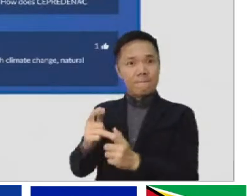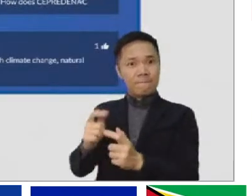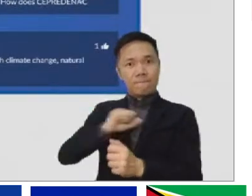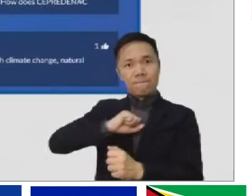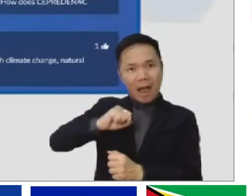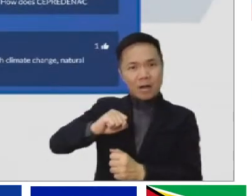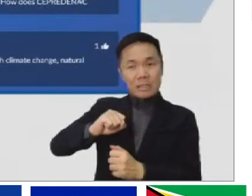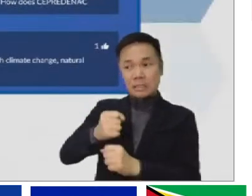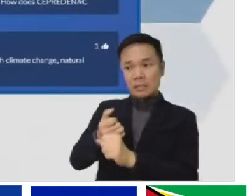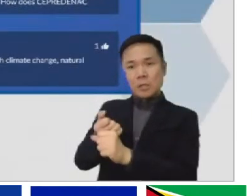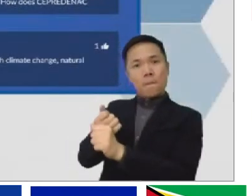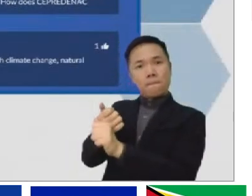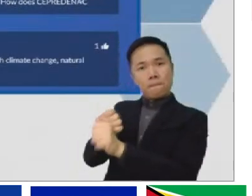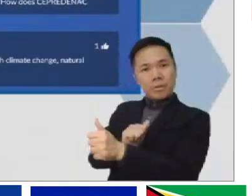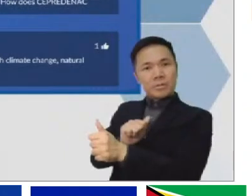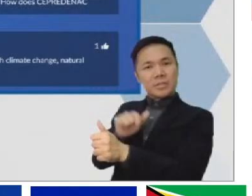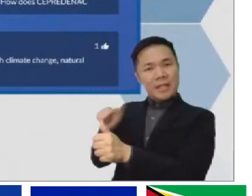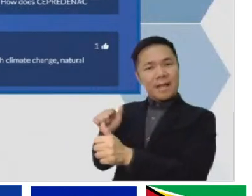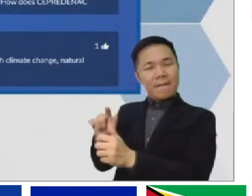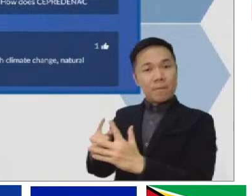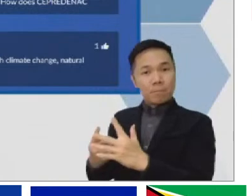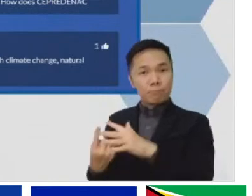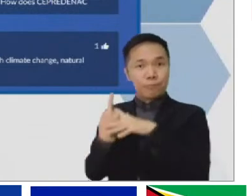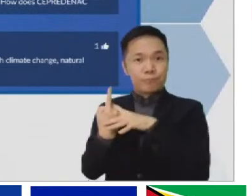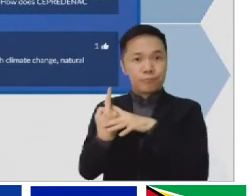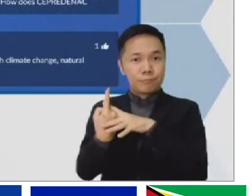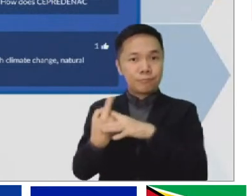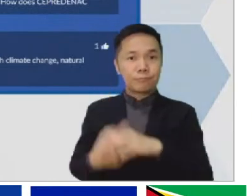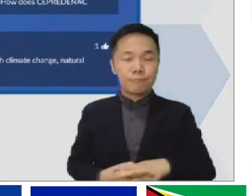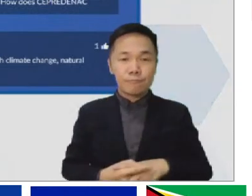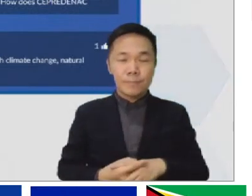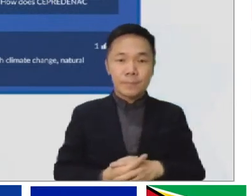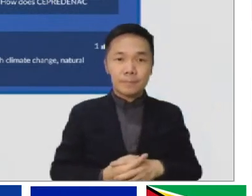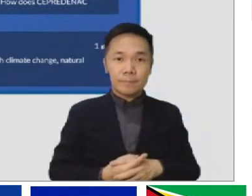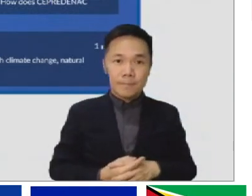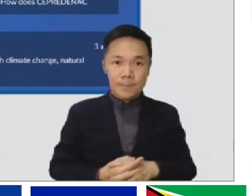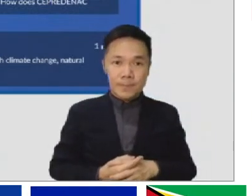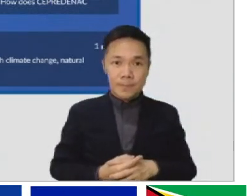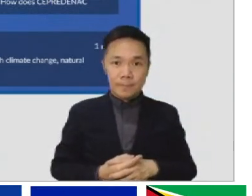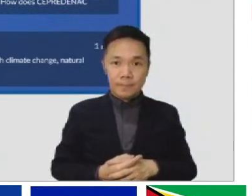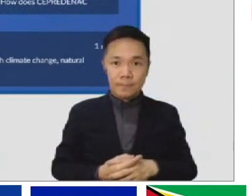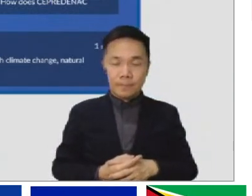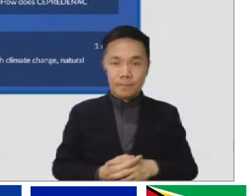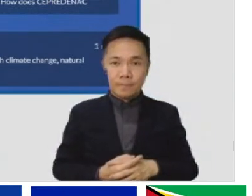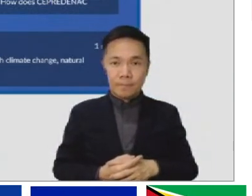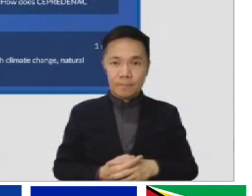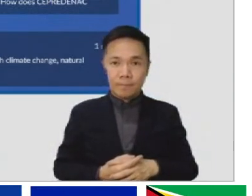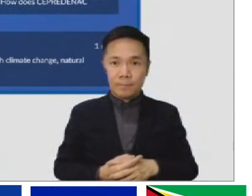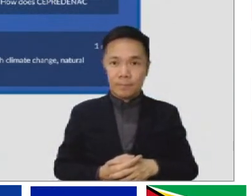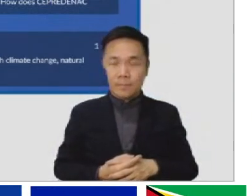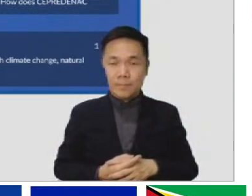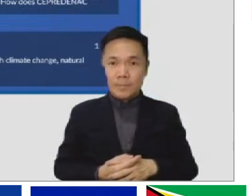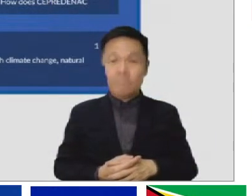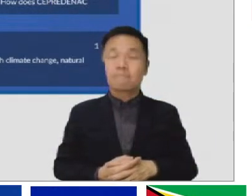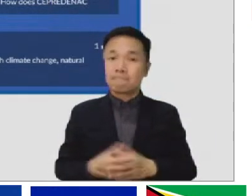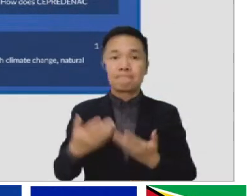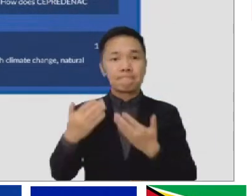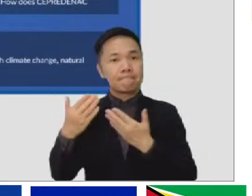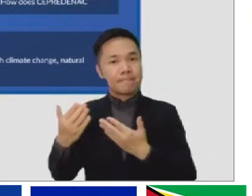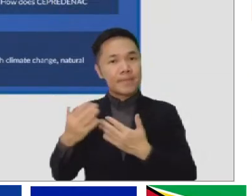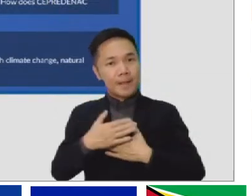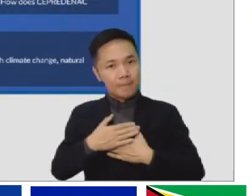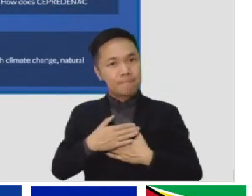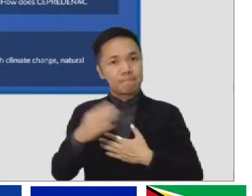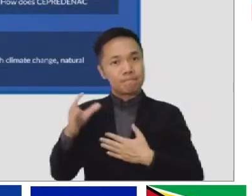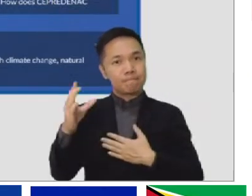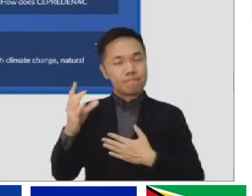I'm not sure if that's sufficient. Thank you so much, Doctor. And again, raising an issue that has been